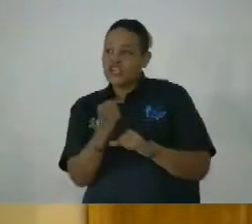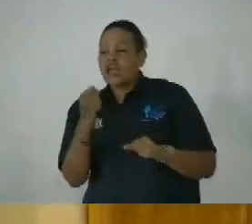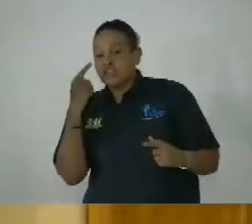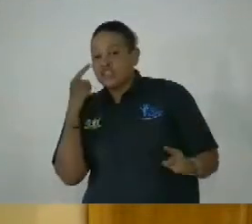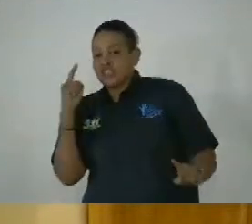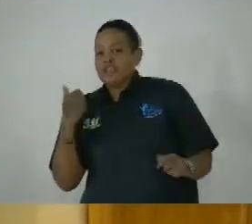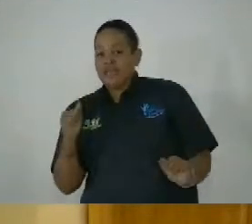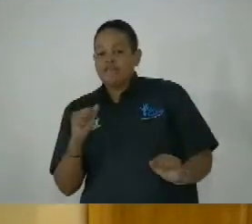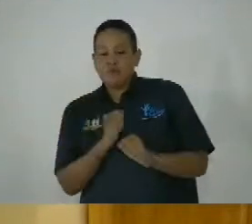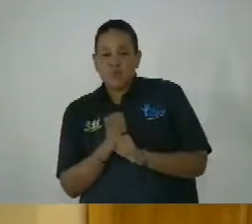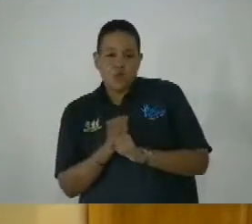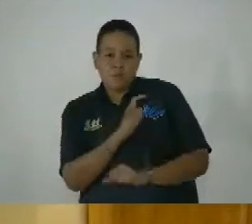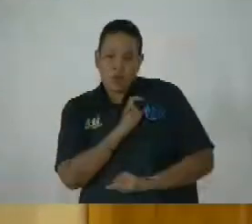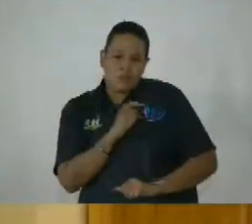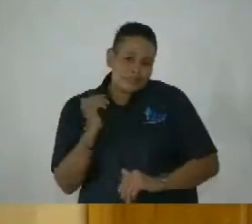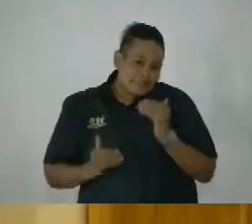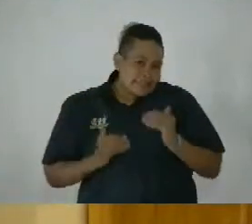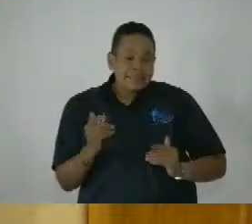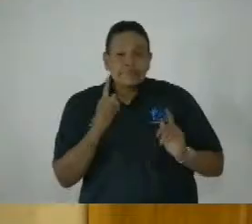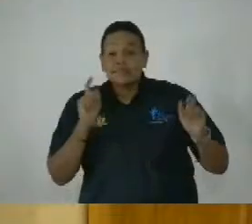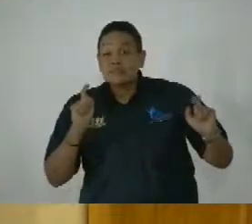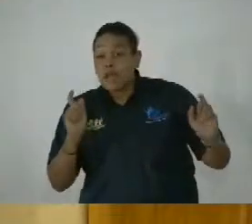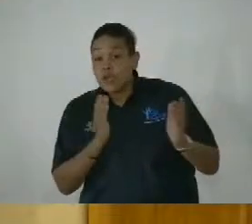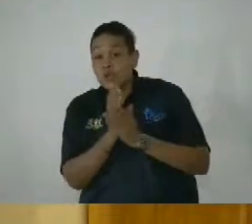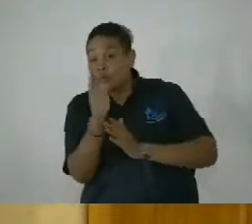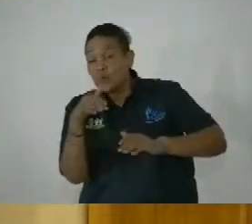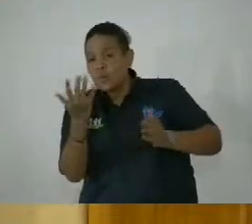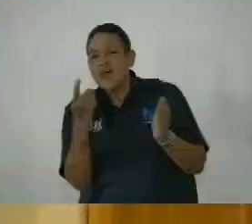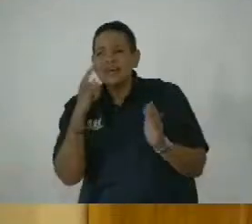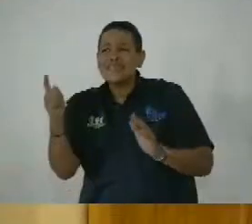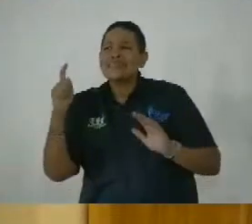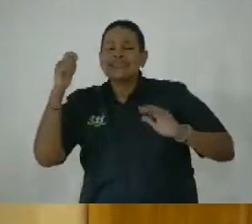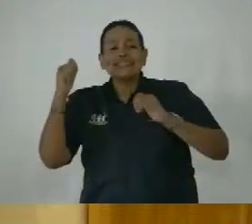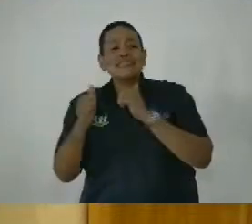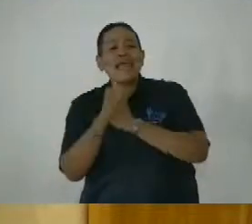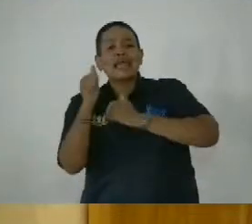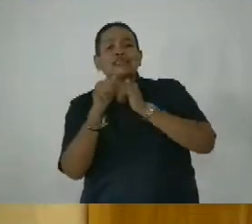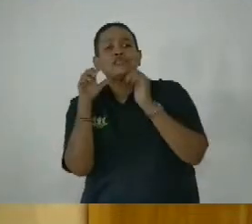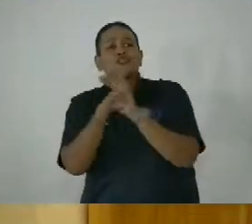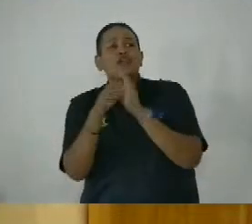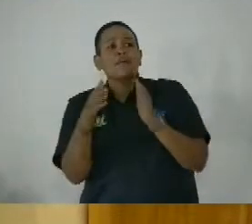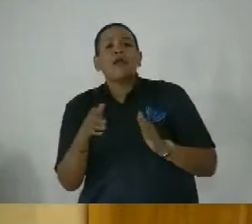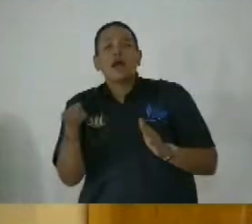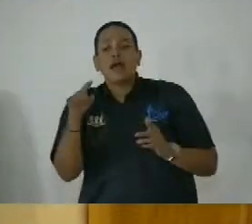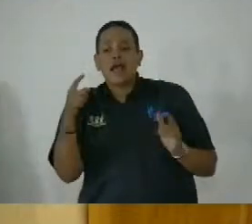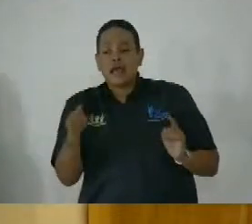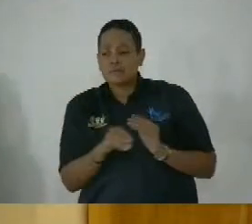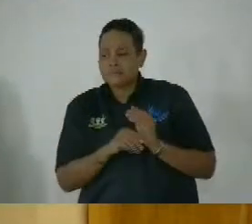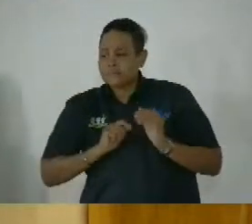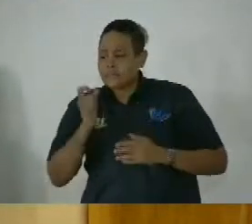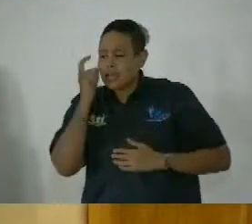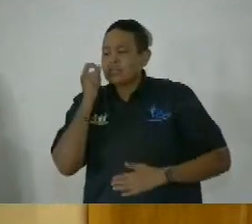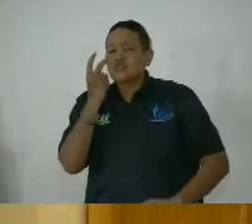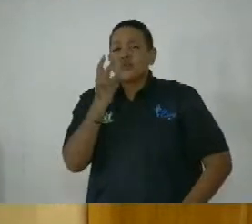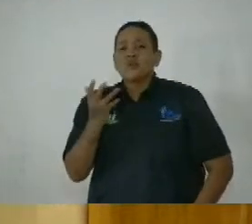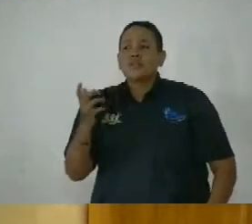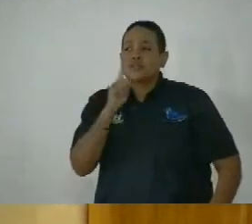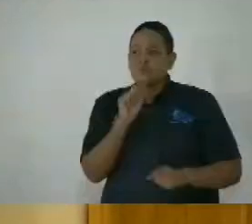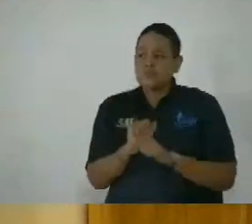the police force in dealing with dangerous criminals. I understand there are two things